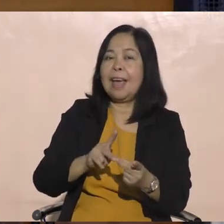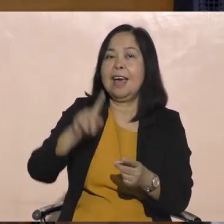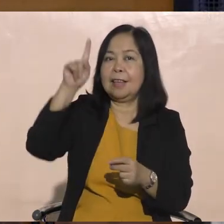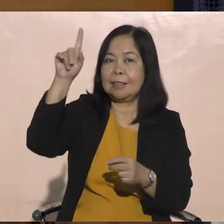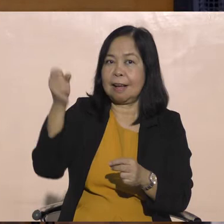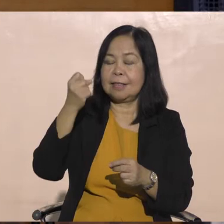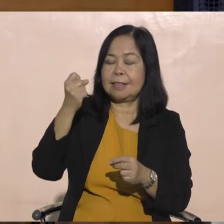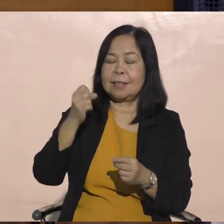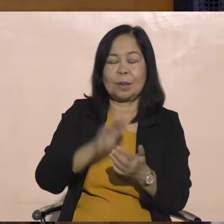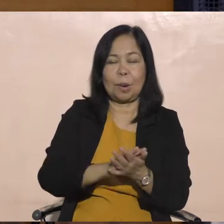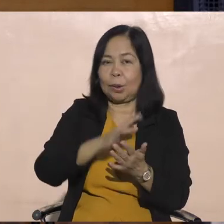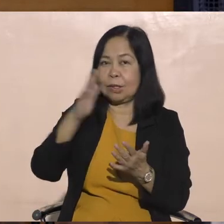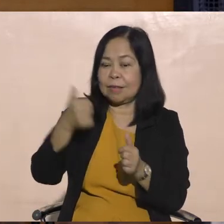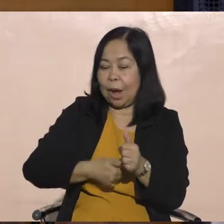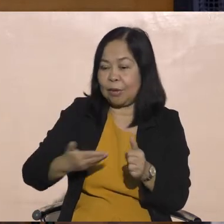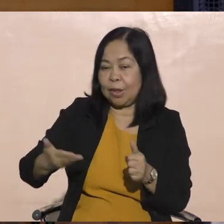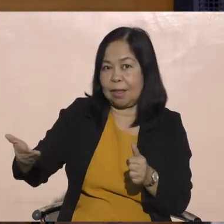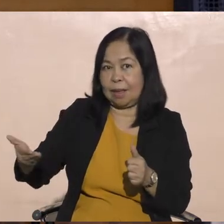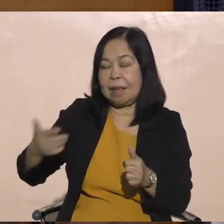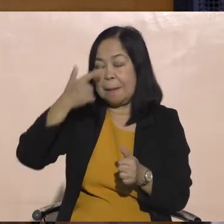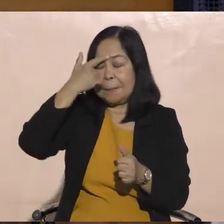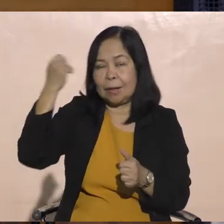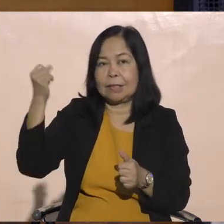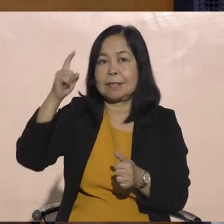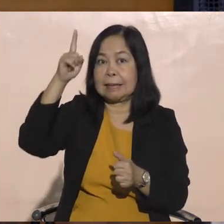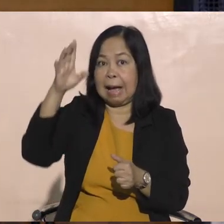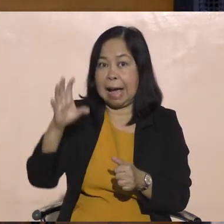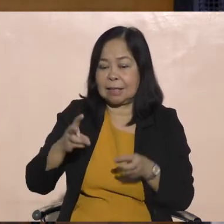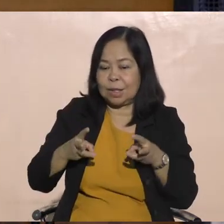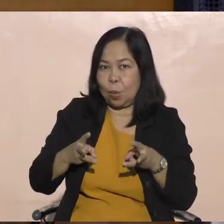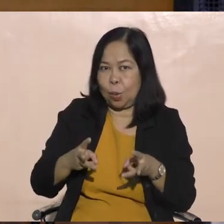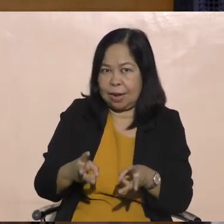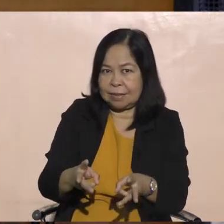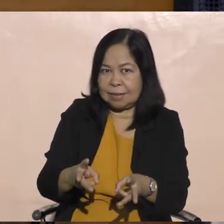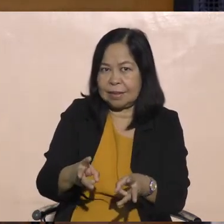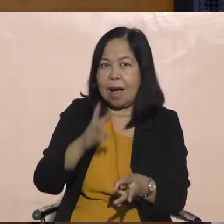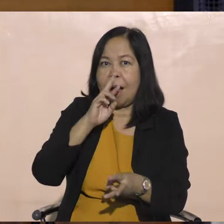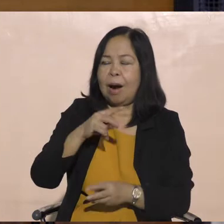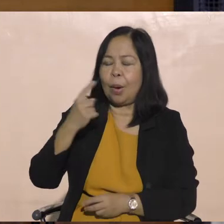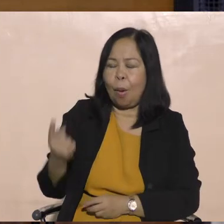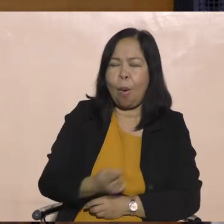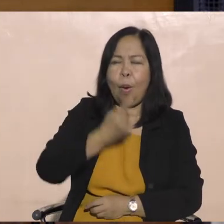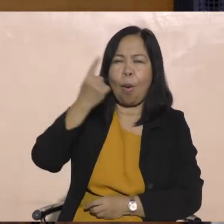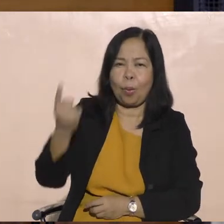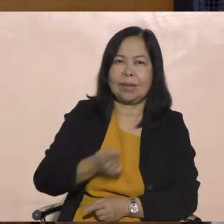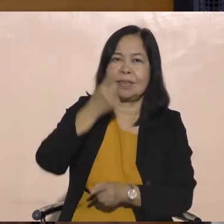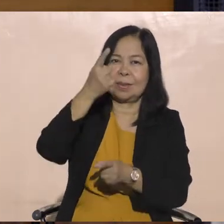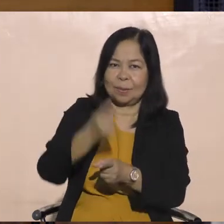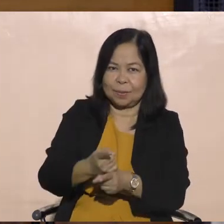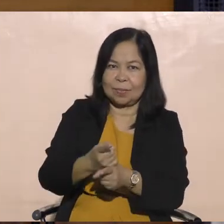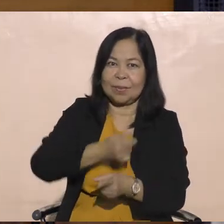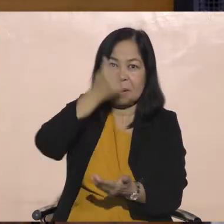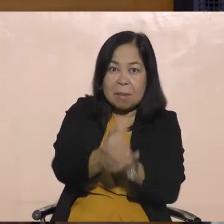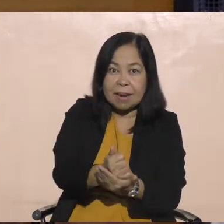kaigsunan, God is glorious in everything He does because God's ways are always right.